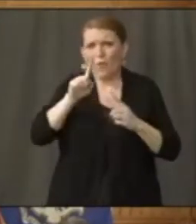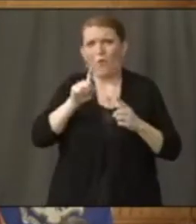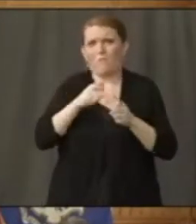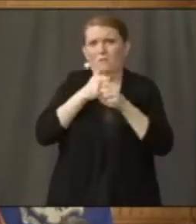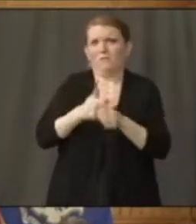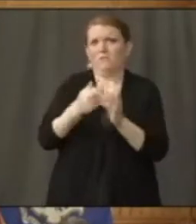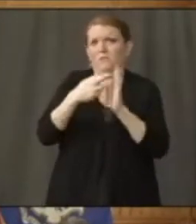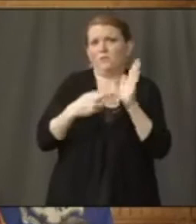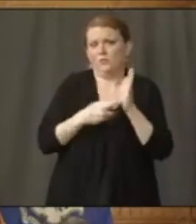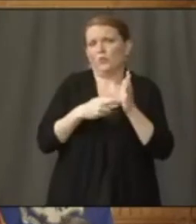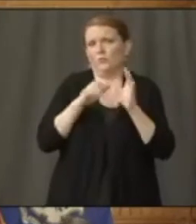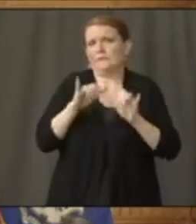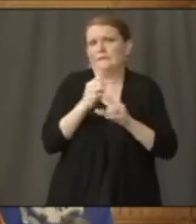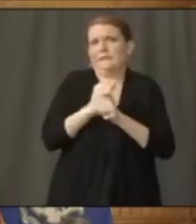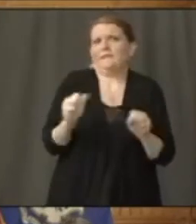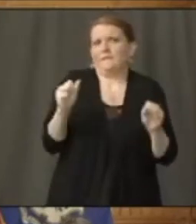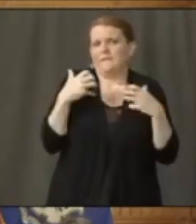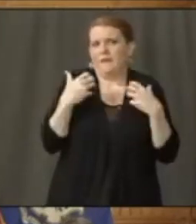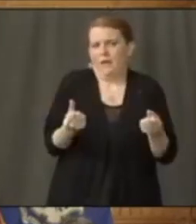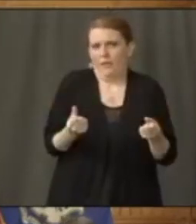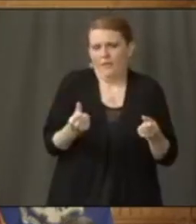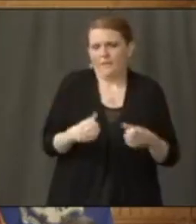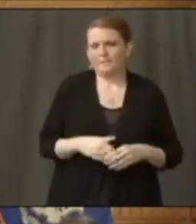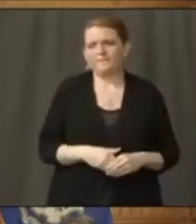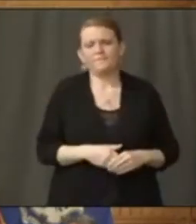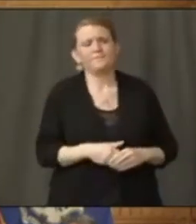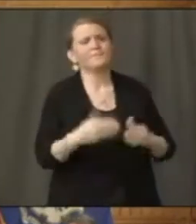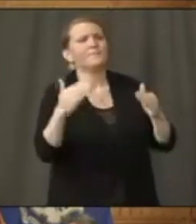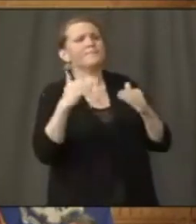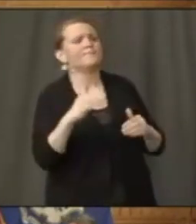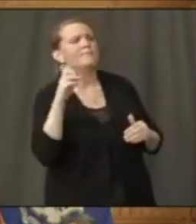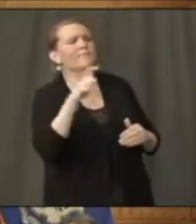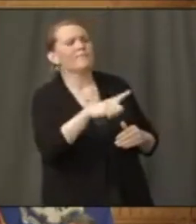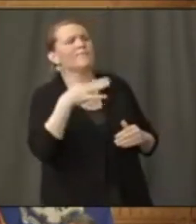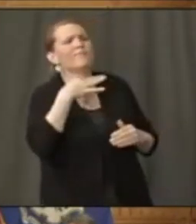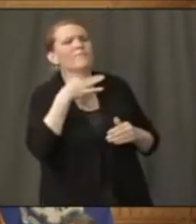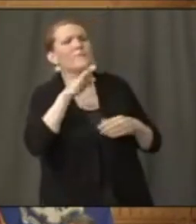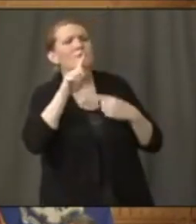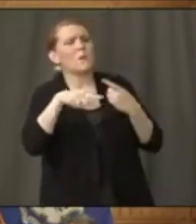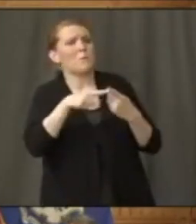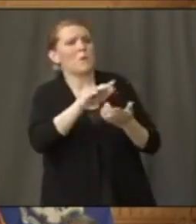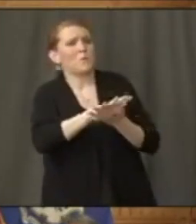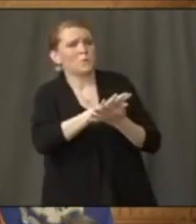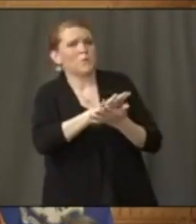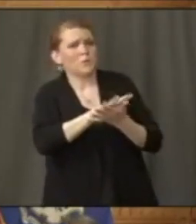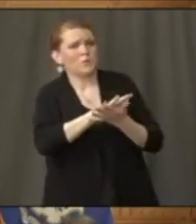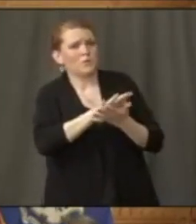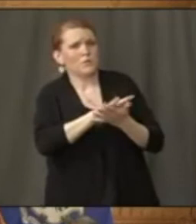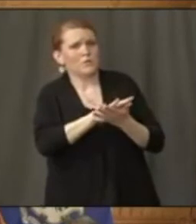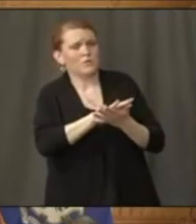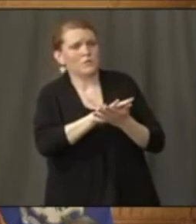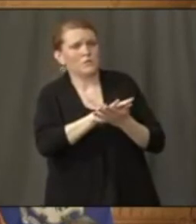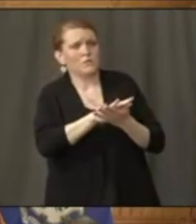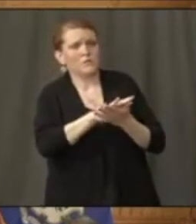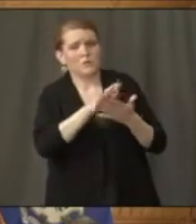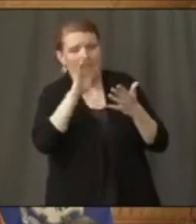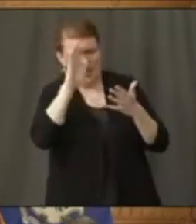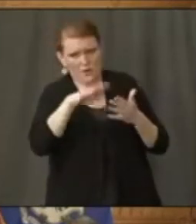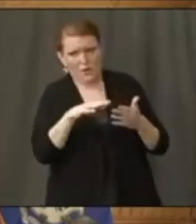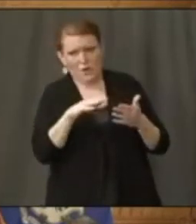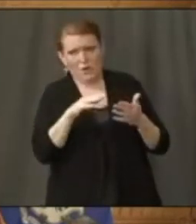lot of folks saying, you know, open the schools, we've got to get that going, but there's no parent that wants their kid to be a guinea pig on something like